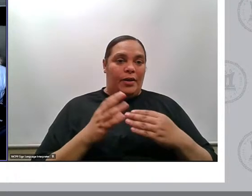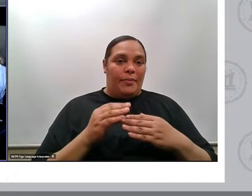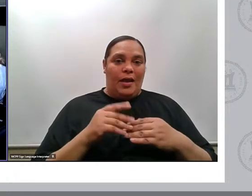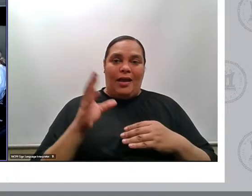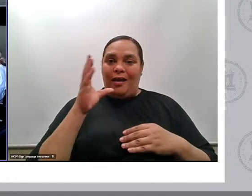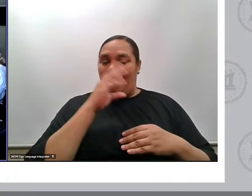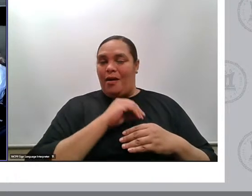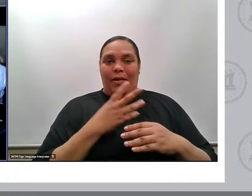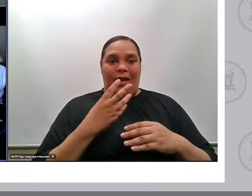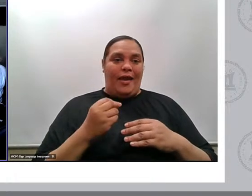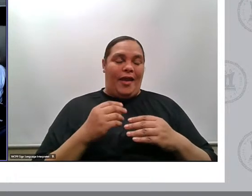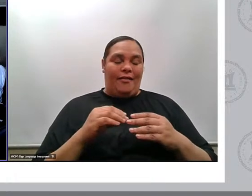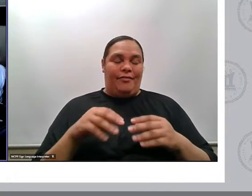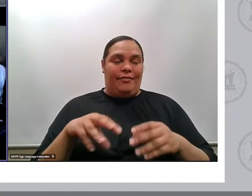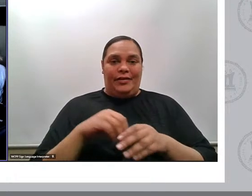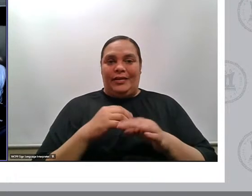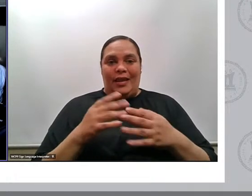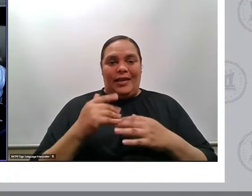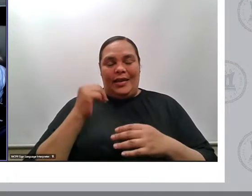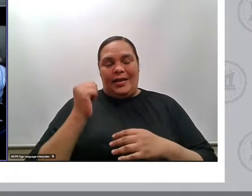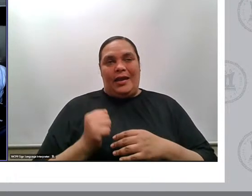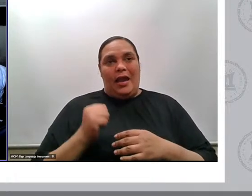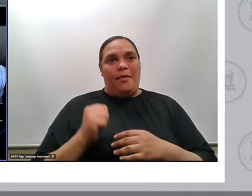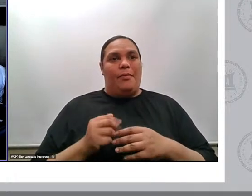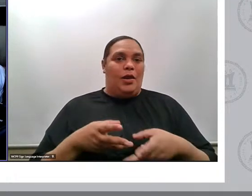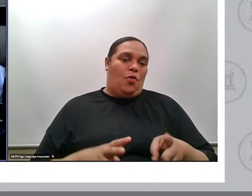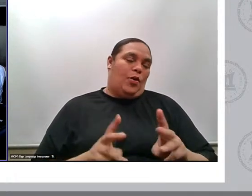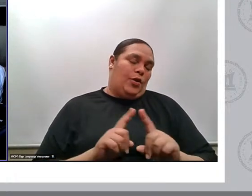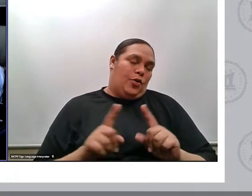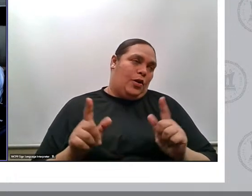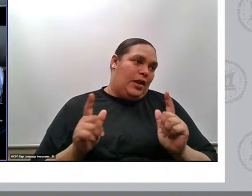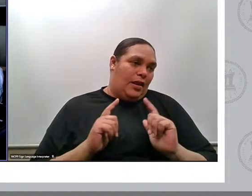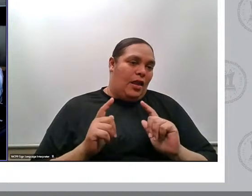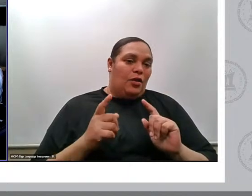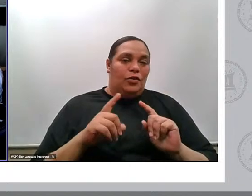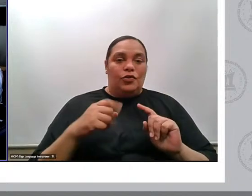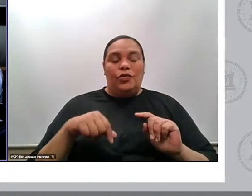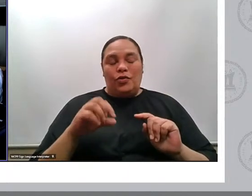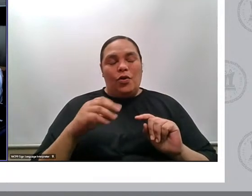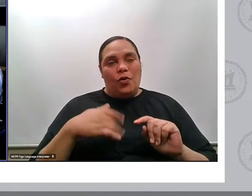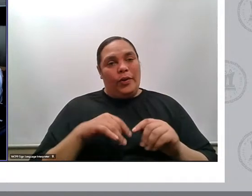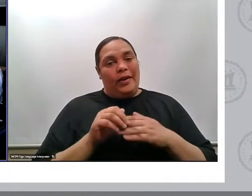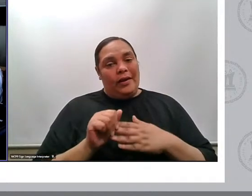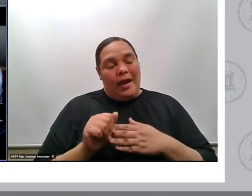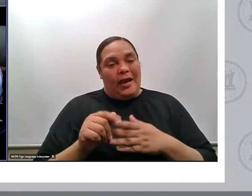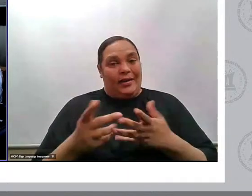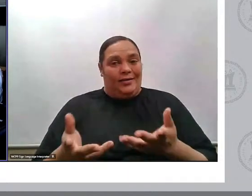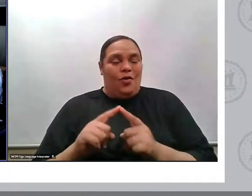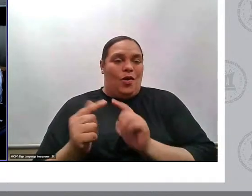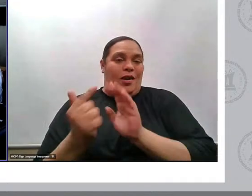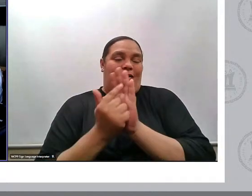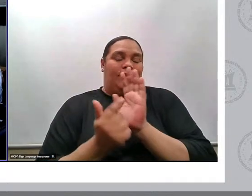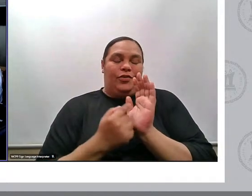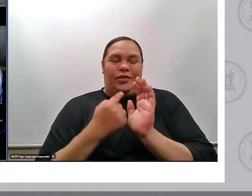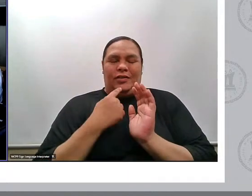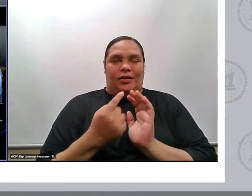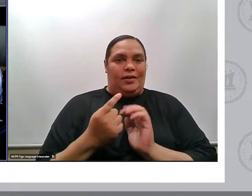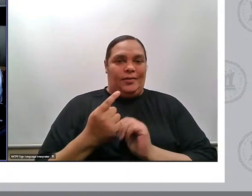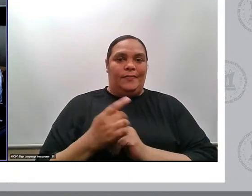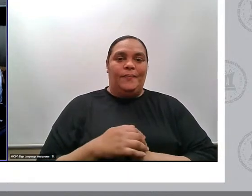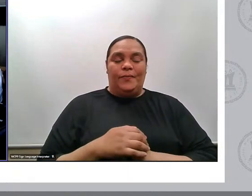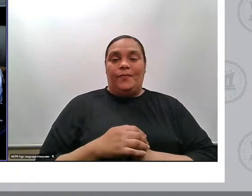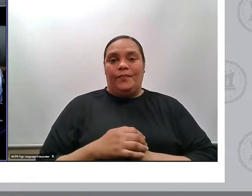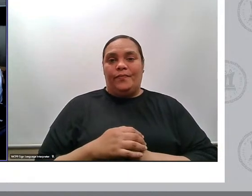not have a stake in any gambling form. So we are guided in terms of what the legislation would say,